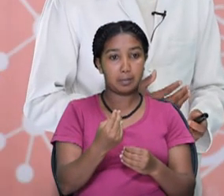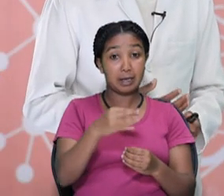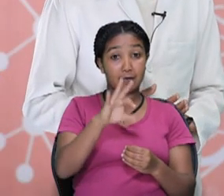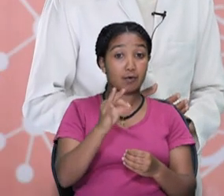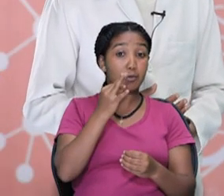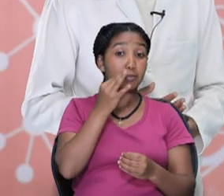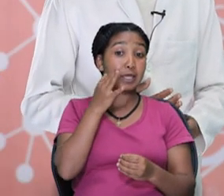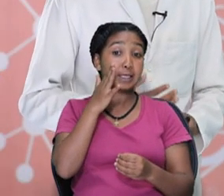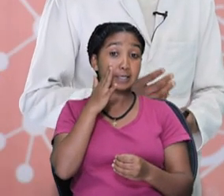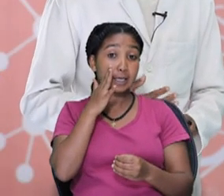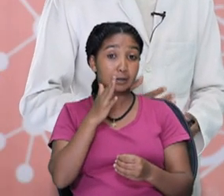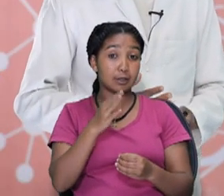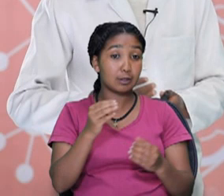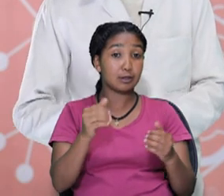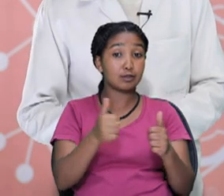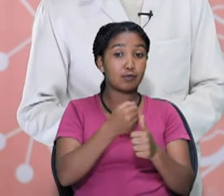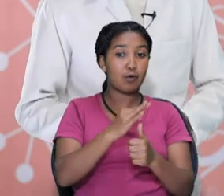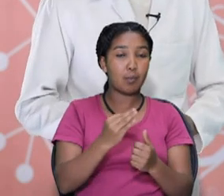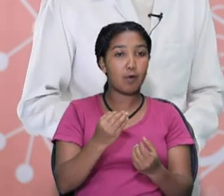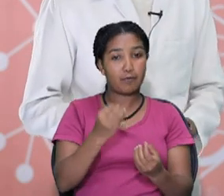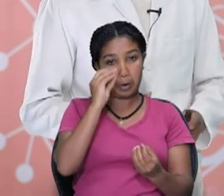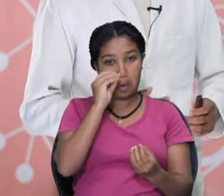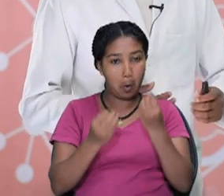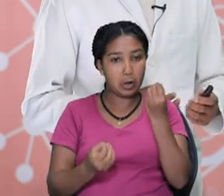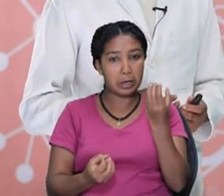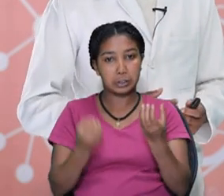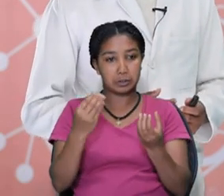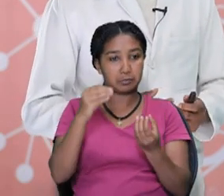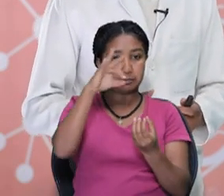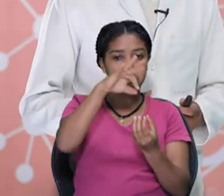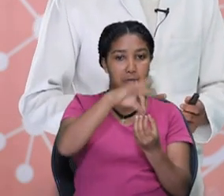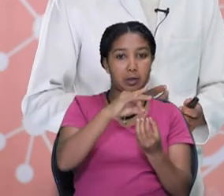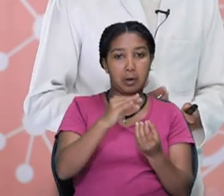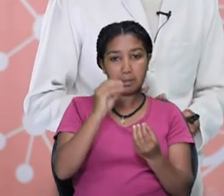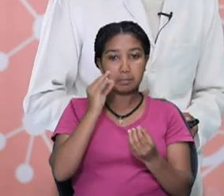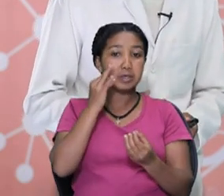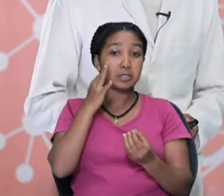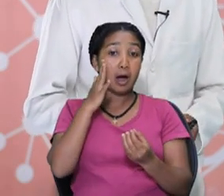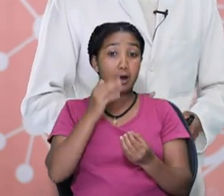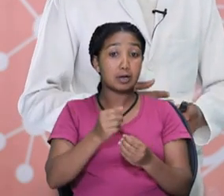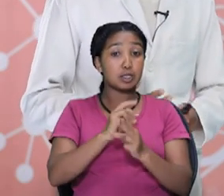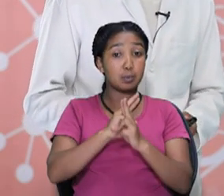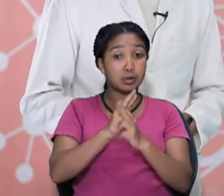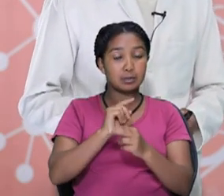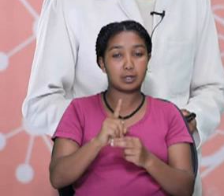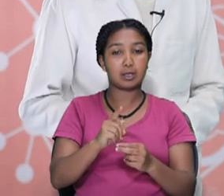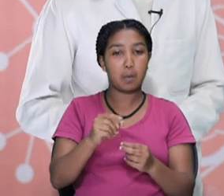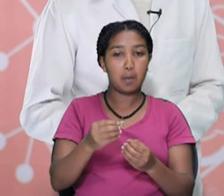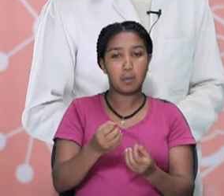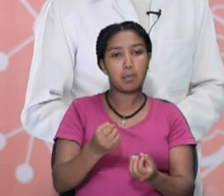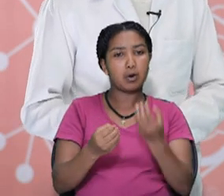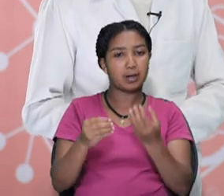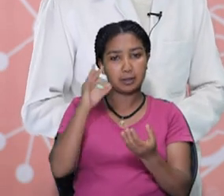benefited from the insects in the form of pollination. That means bees are responsible in